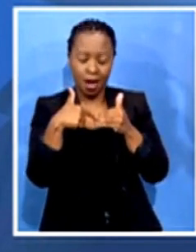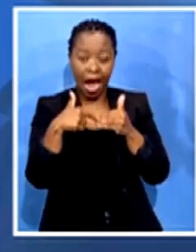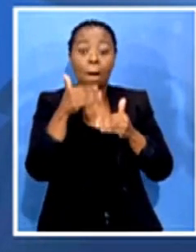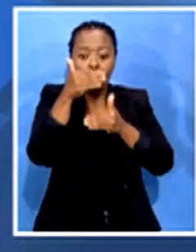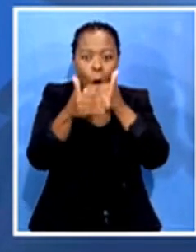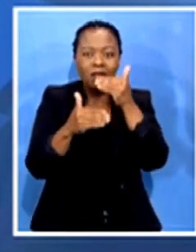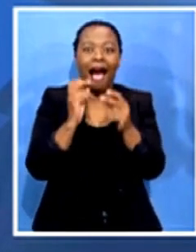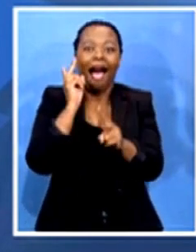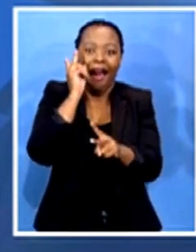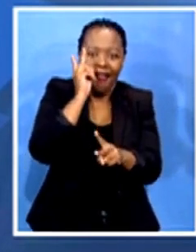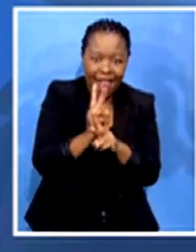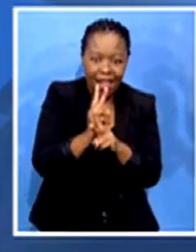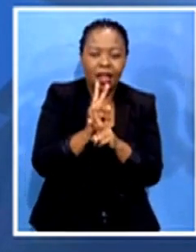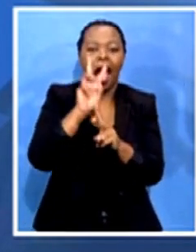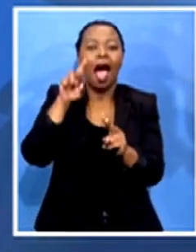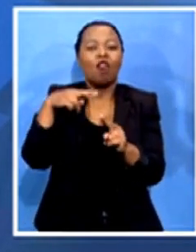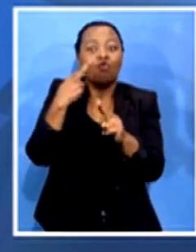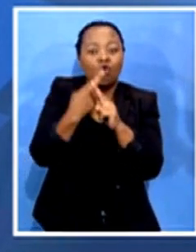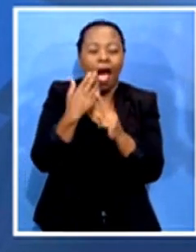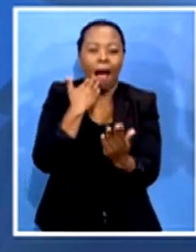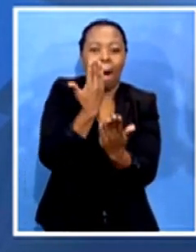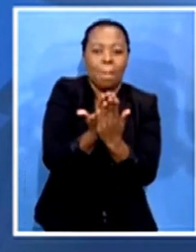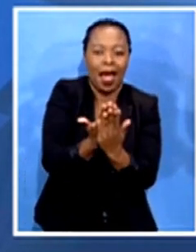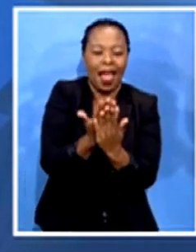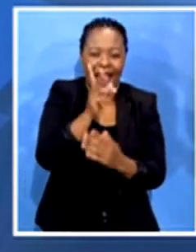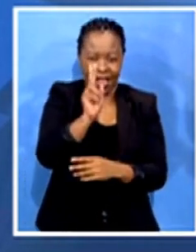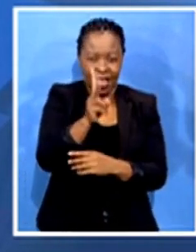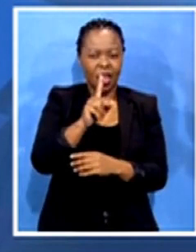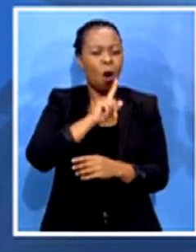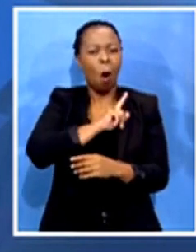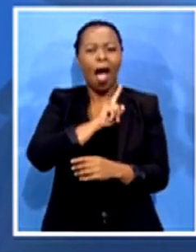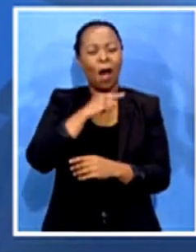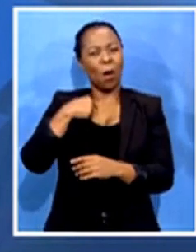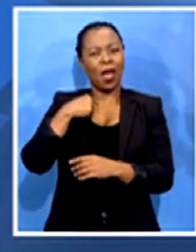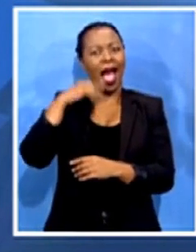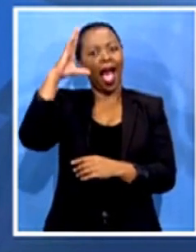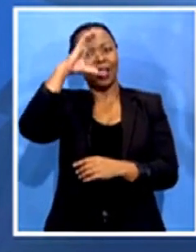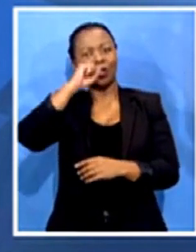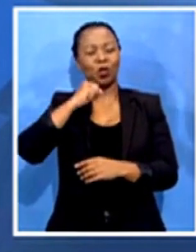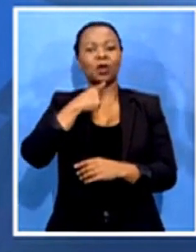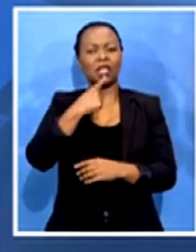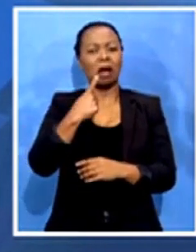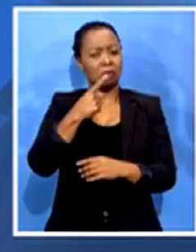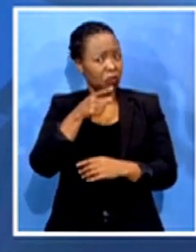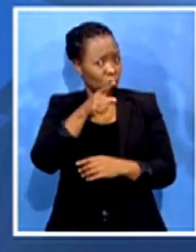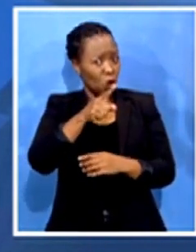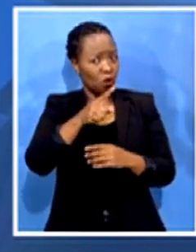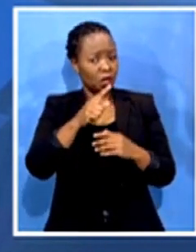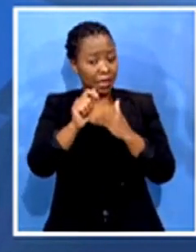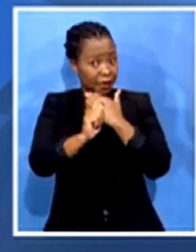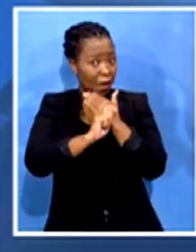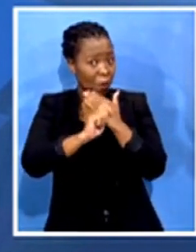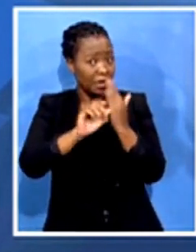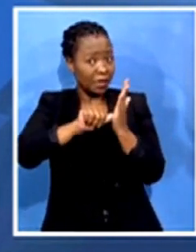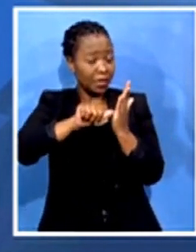we can't assume that the person is still temporarily disabled because some conditions do improve